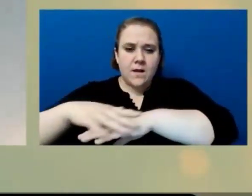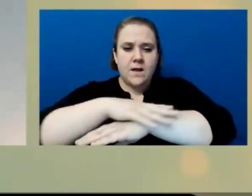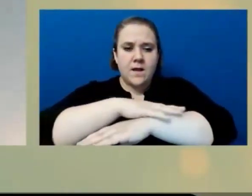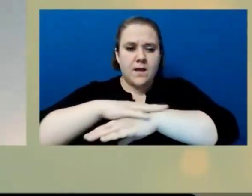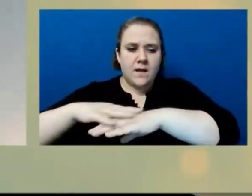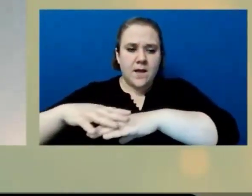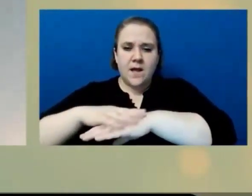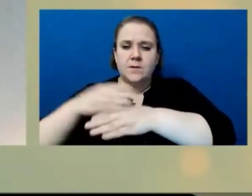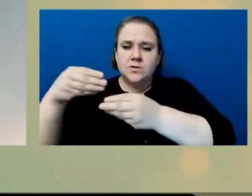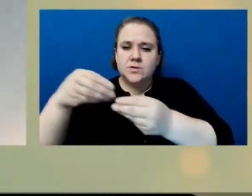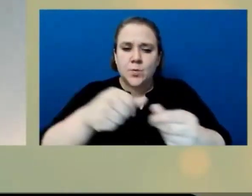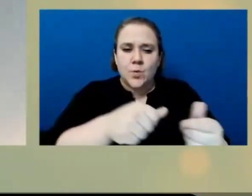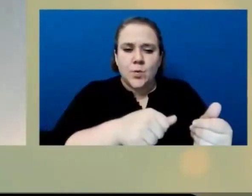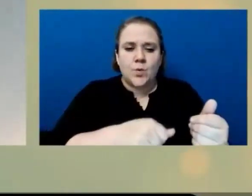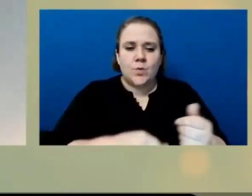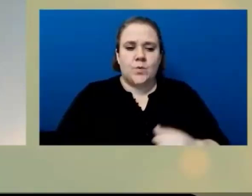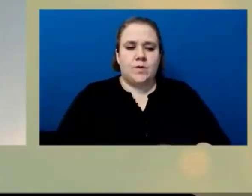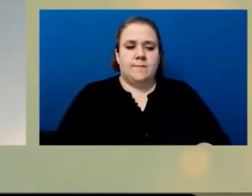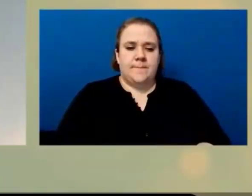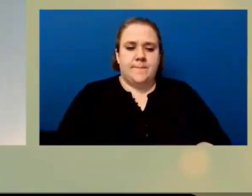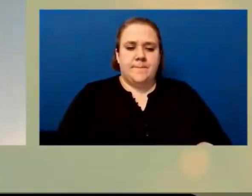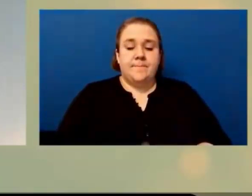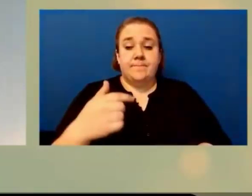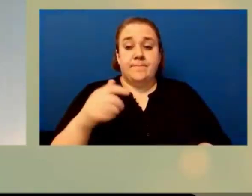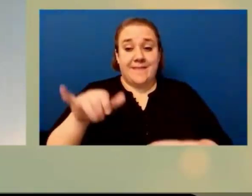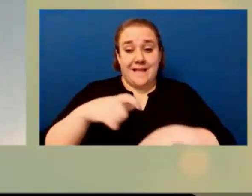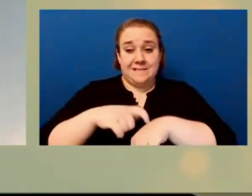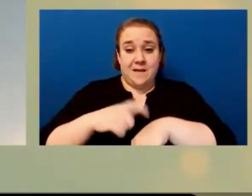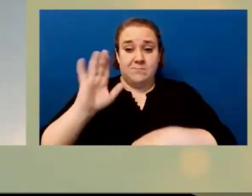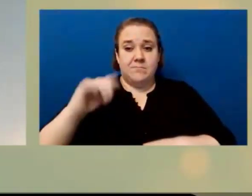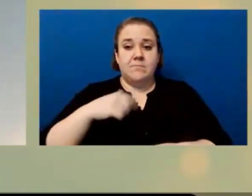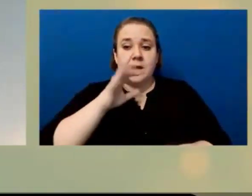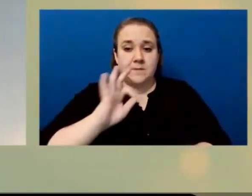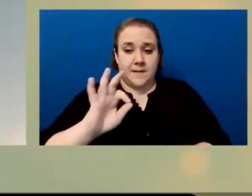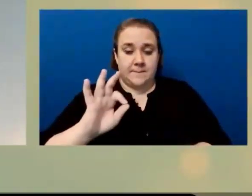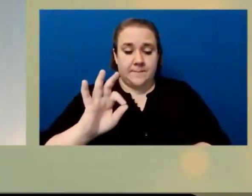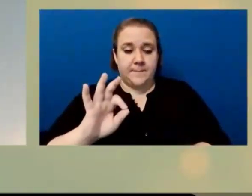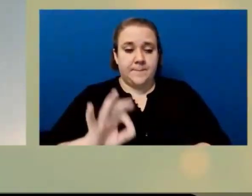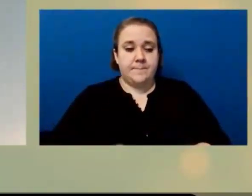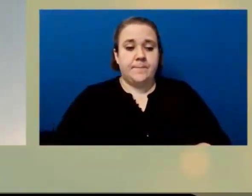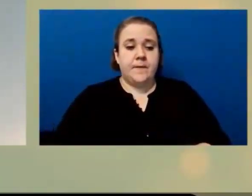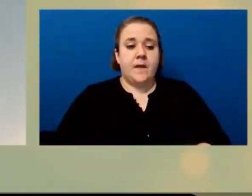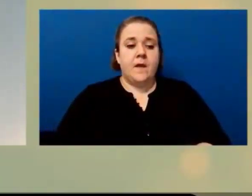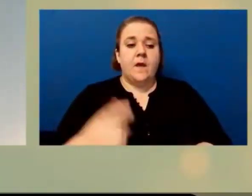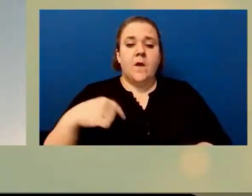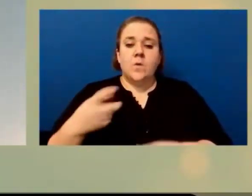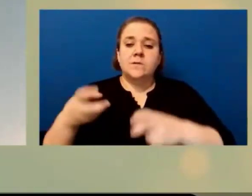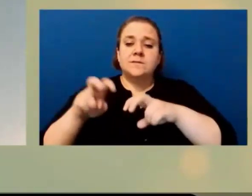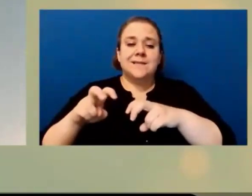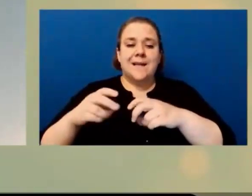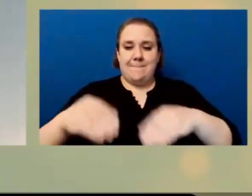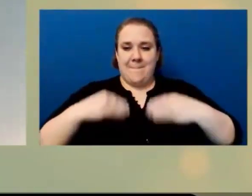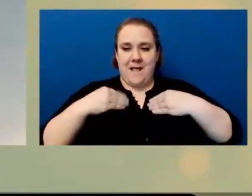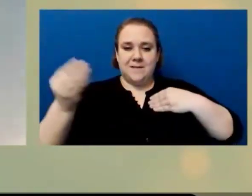hobby as a seamstress with sight long gone. She gives these blankets to every baby she learns